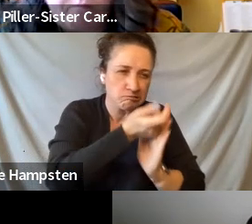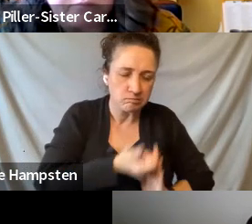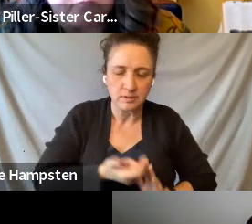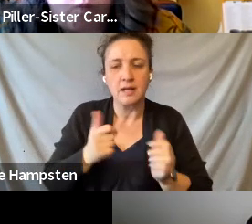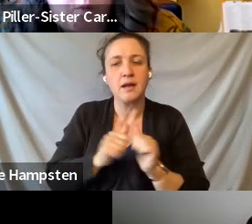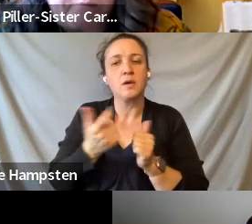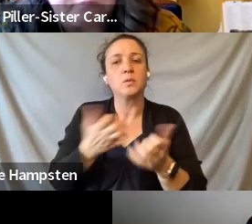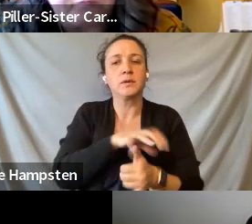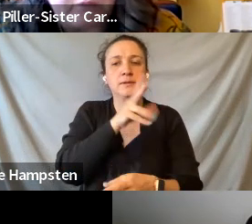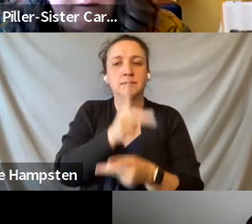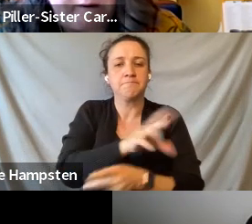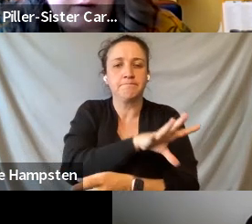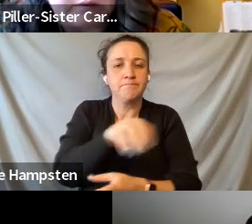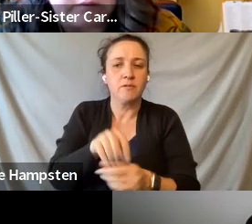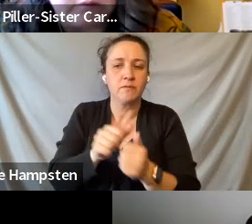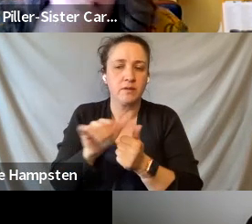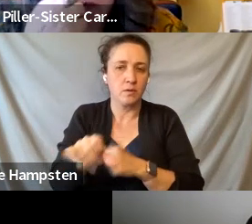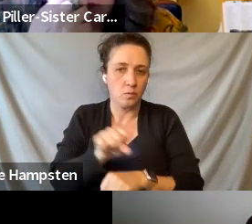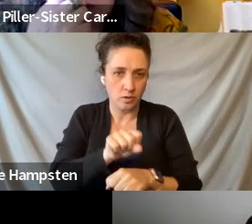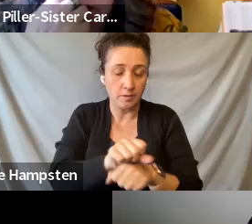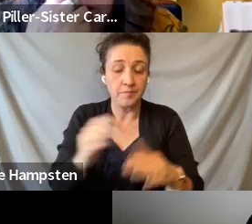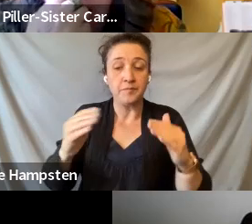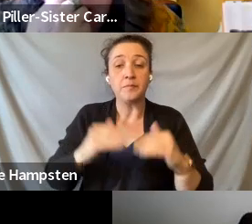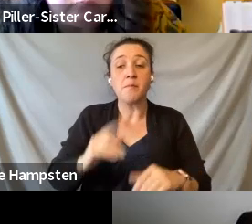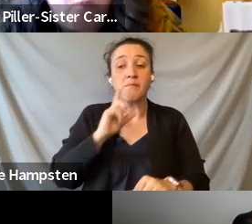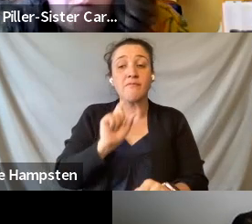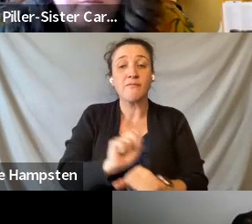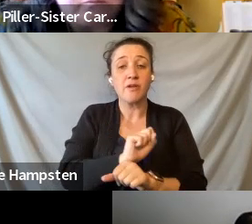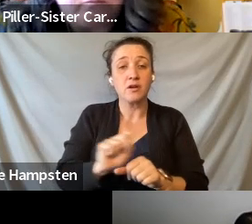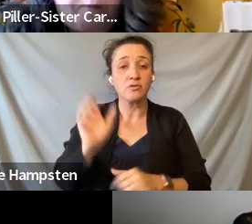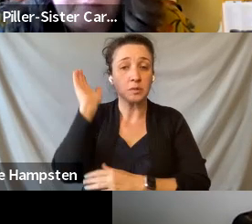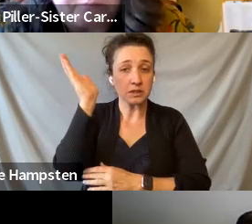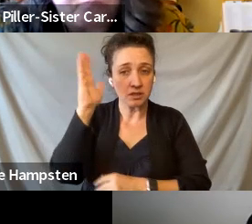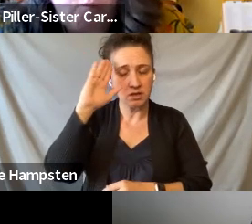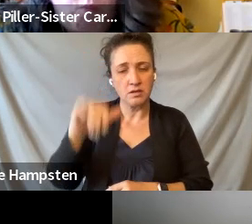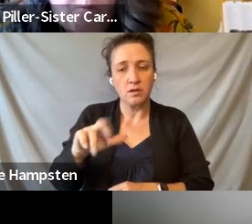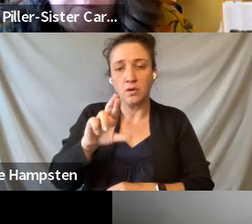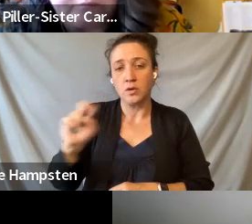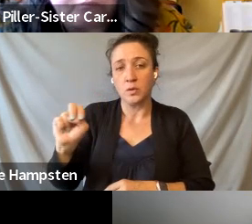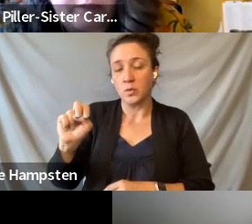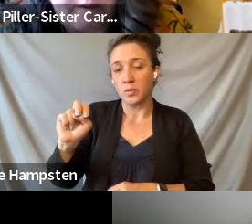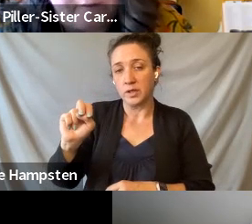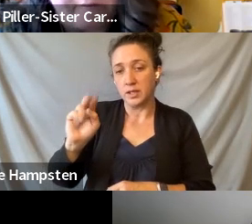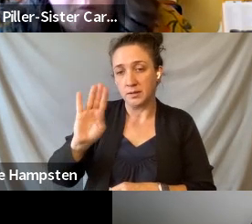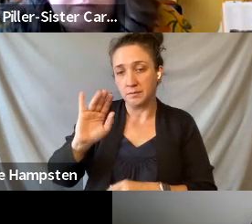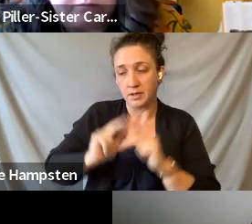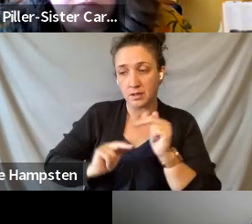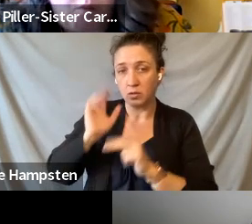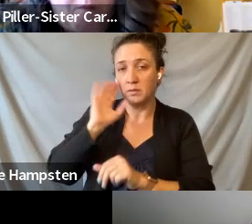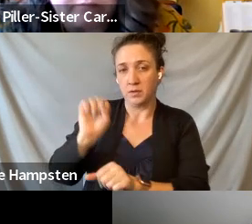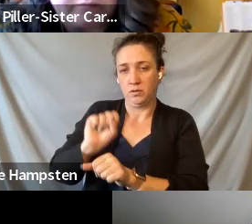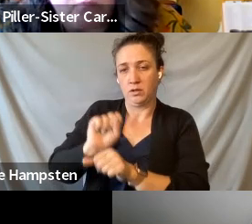other question is for the actual presentation. I know that Rebuild will be working on a presentation